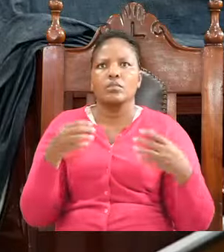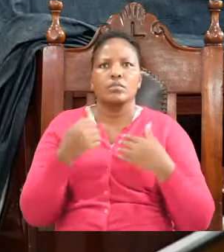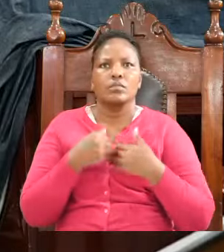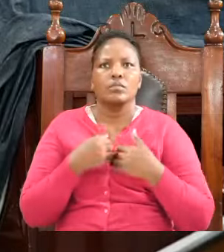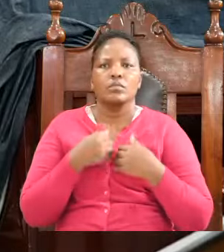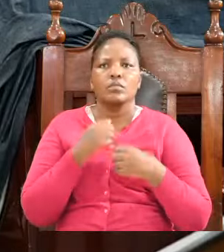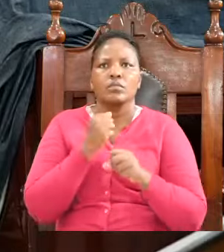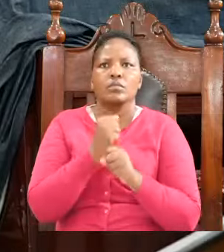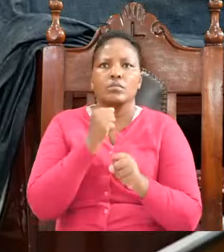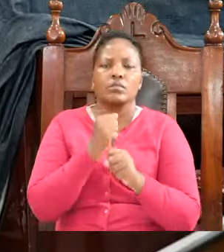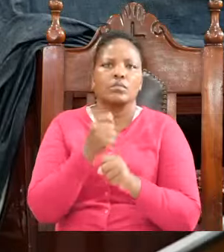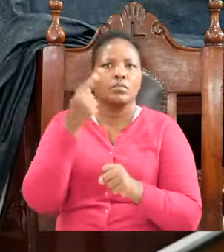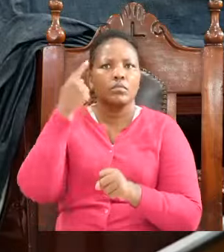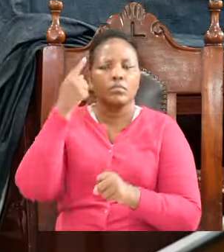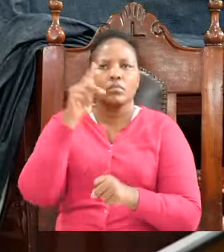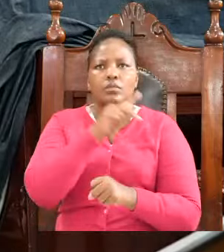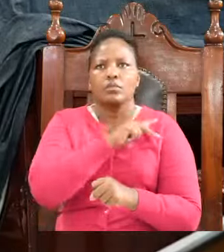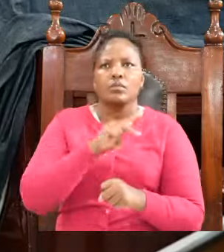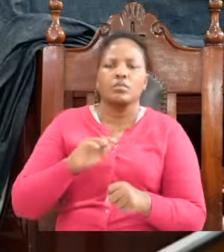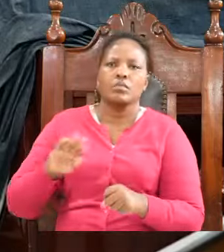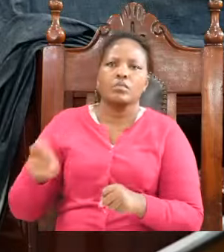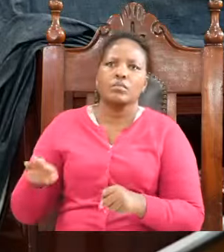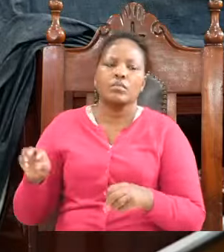I'm working for the kingdom.